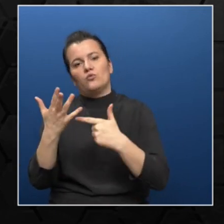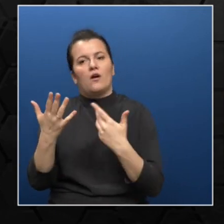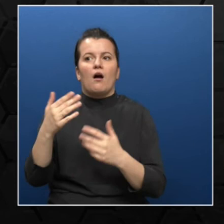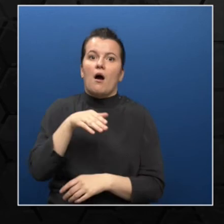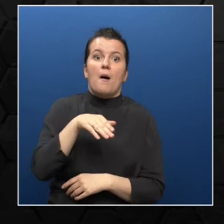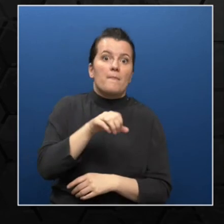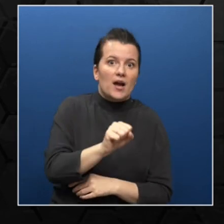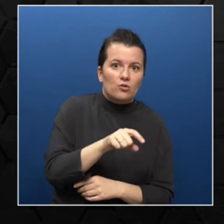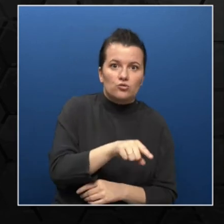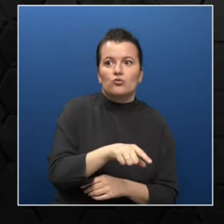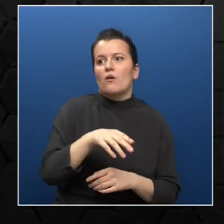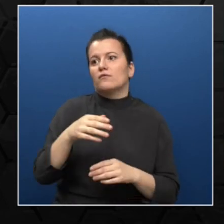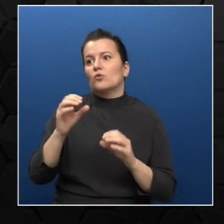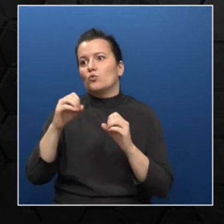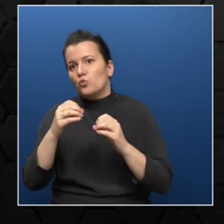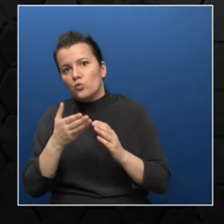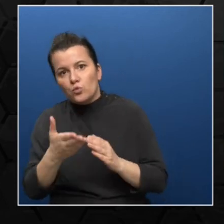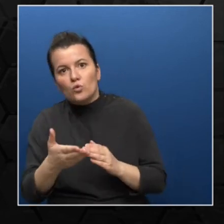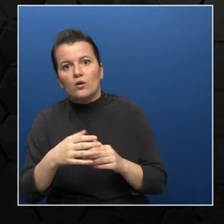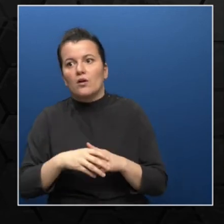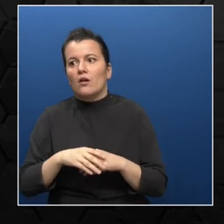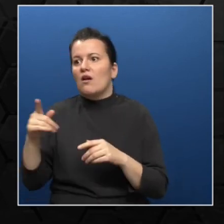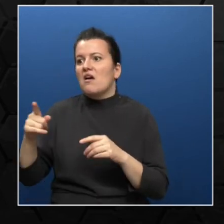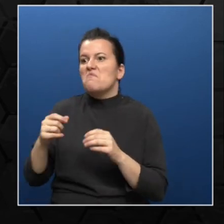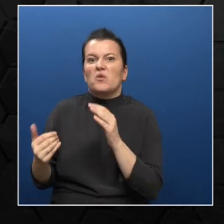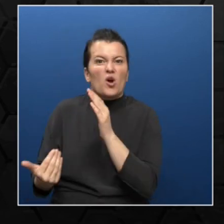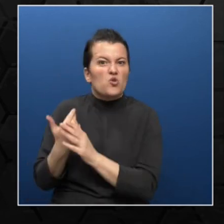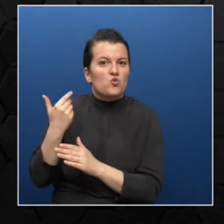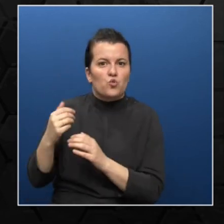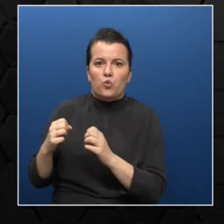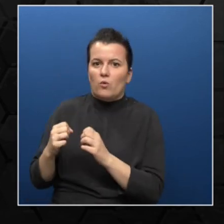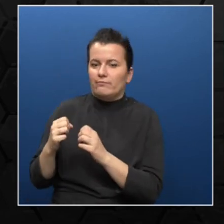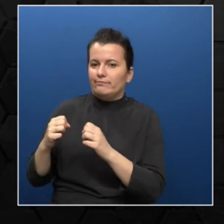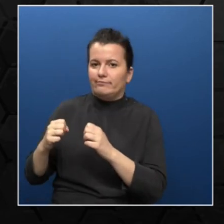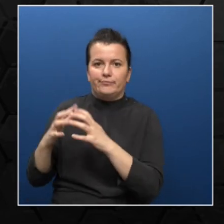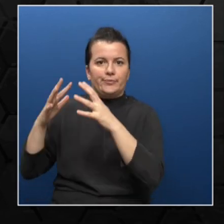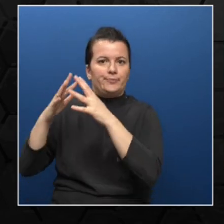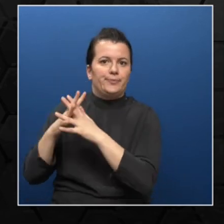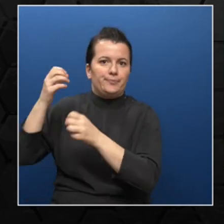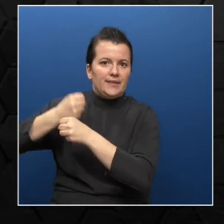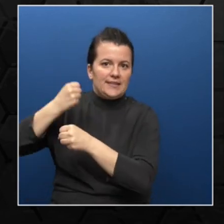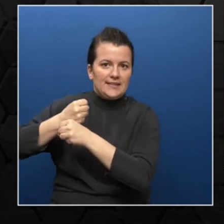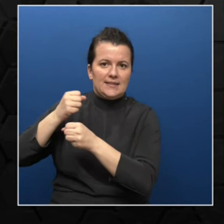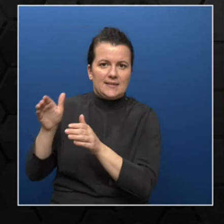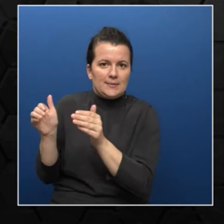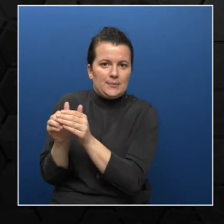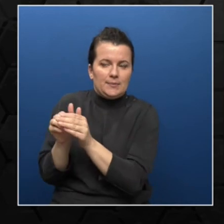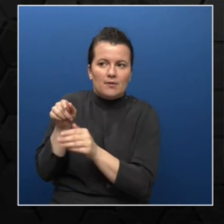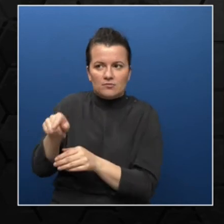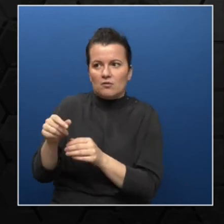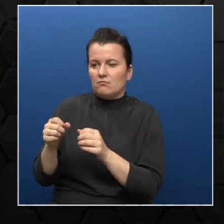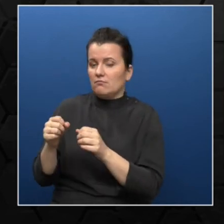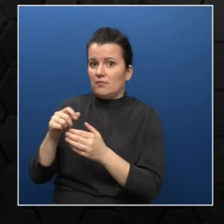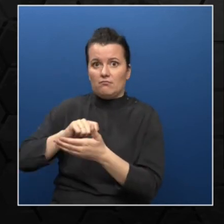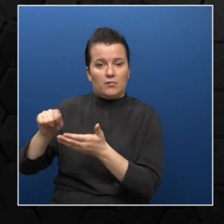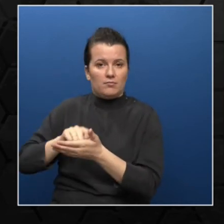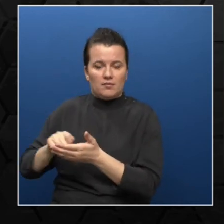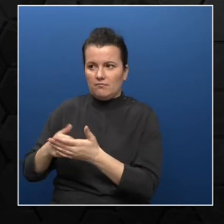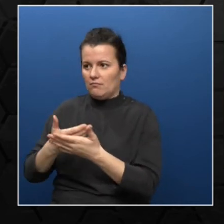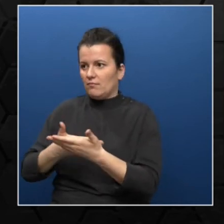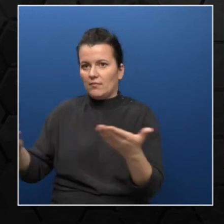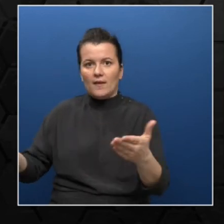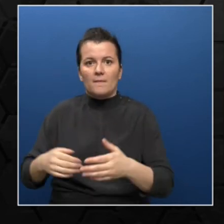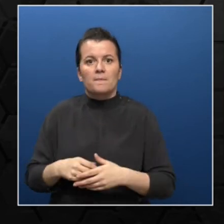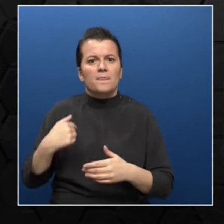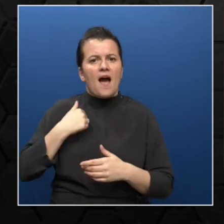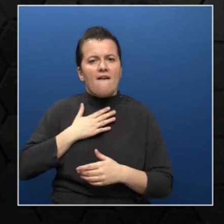Google, from different startups. So how did I break into the field? So what I did was I tried to look for review papers which are already out